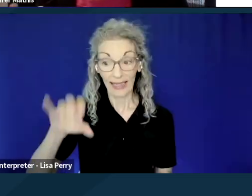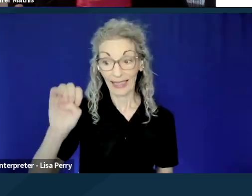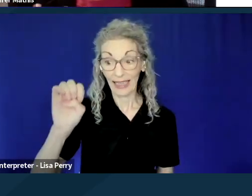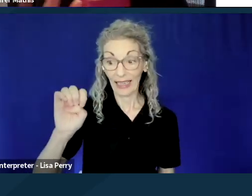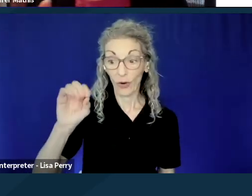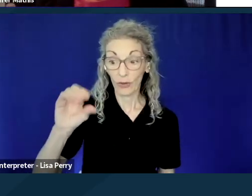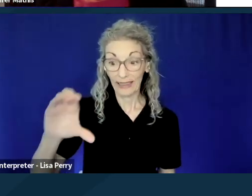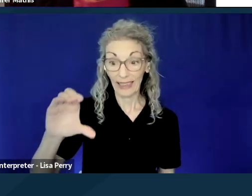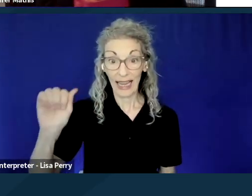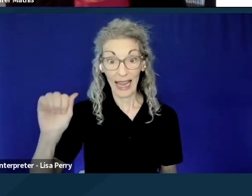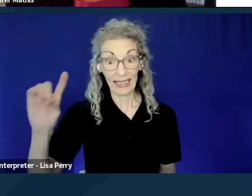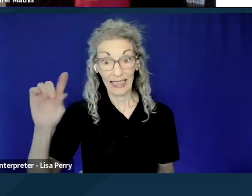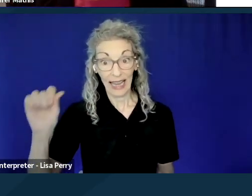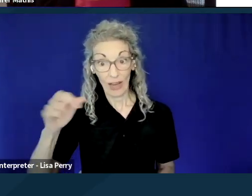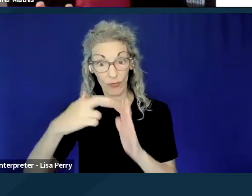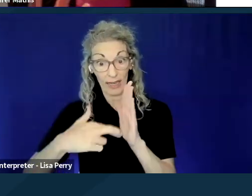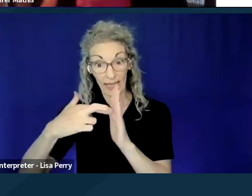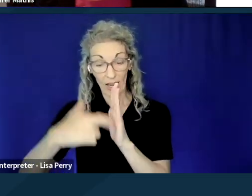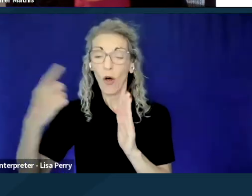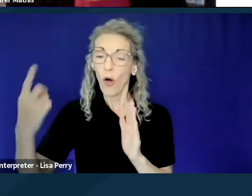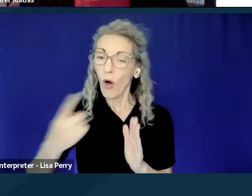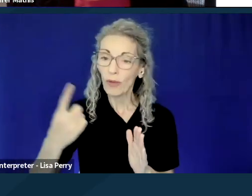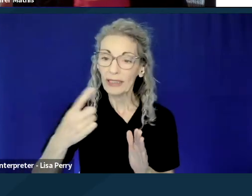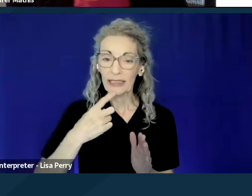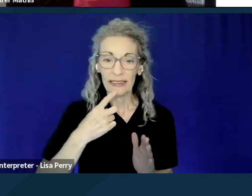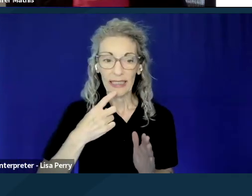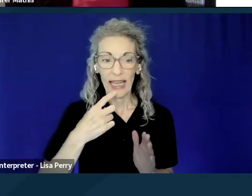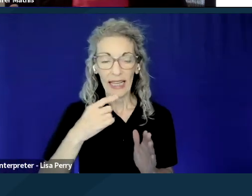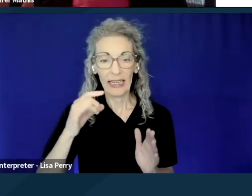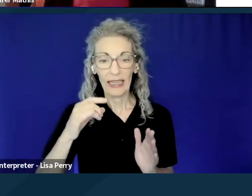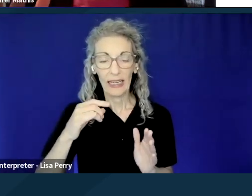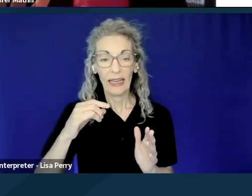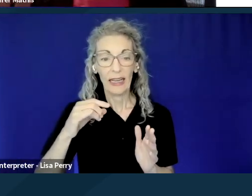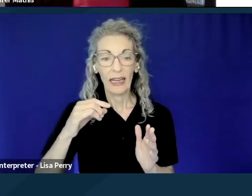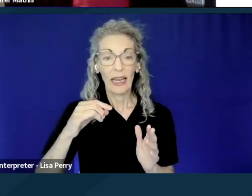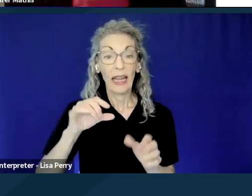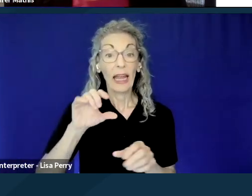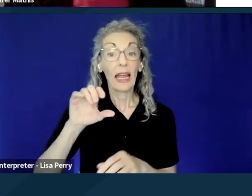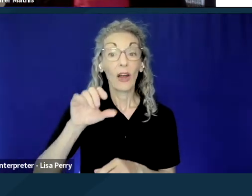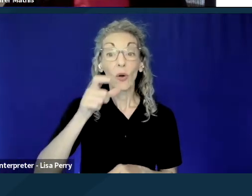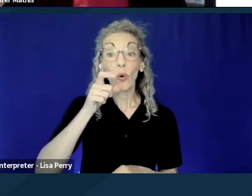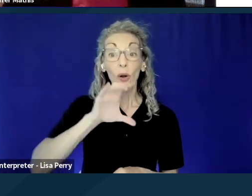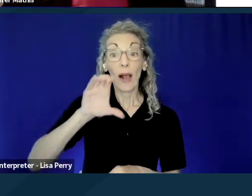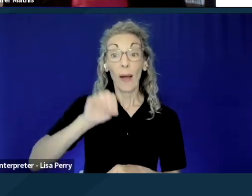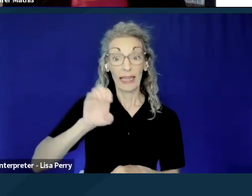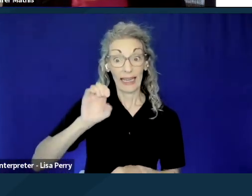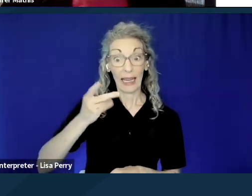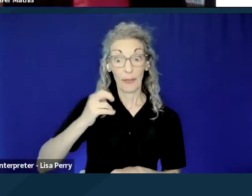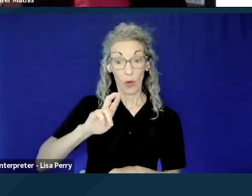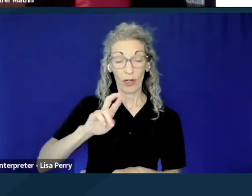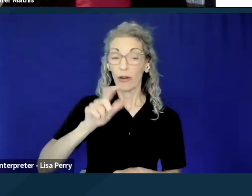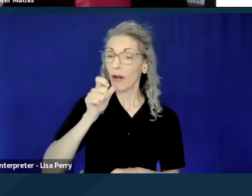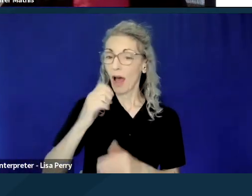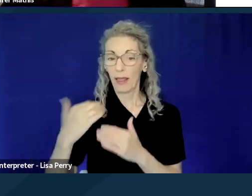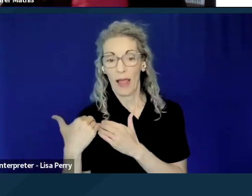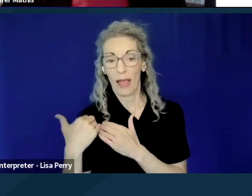regulations have always provided that employers are not liable for a violation of the ADA